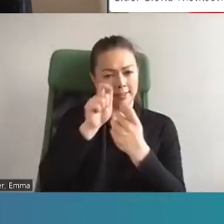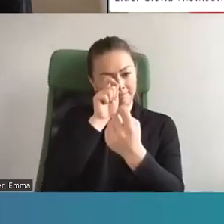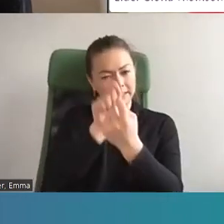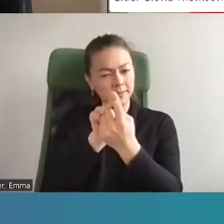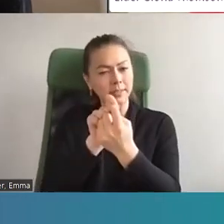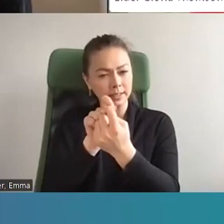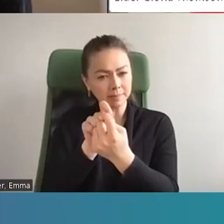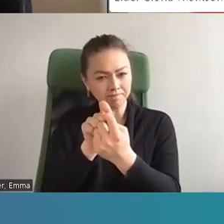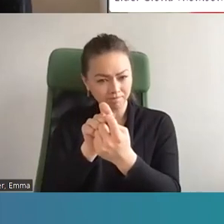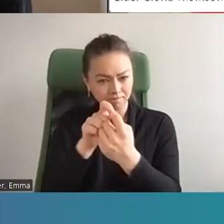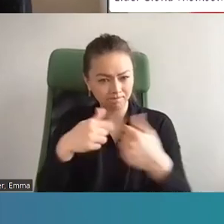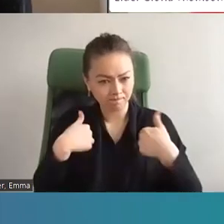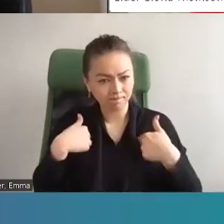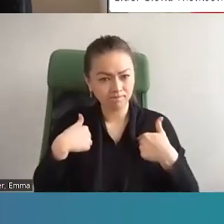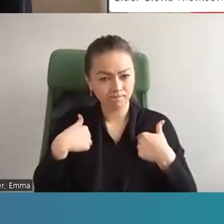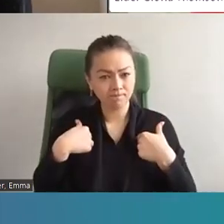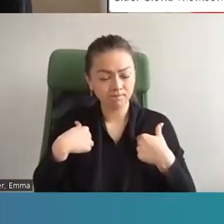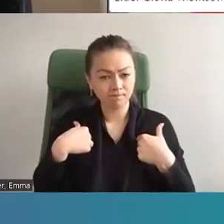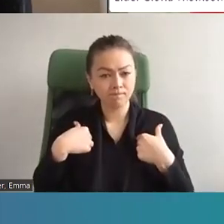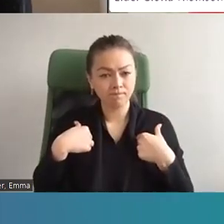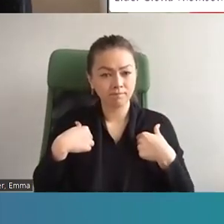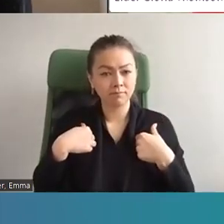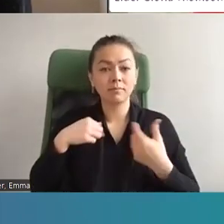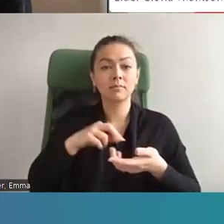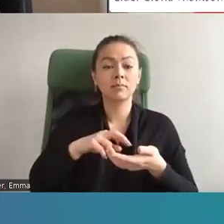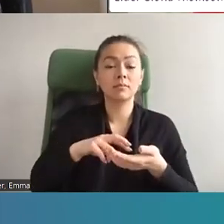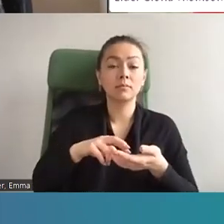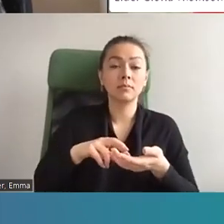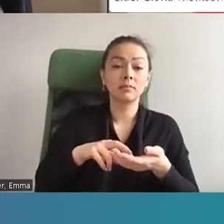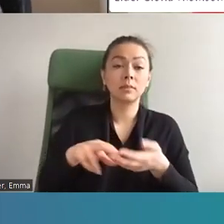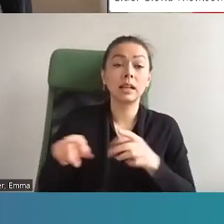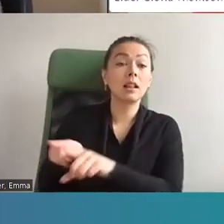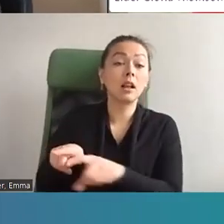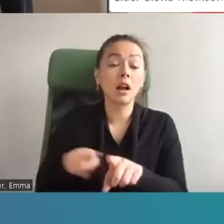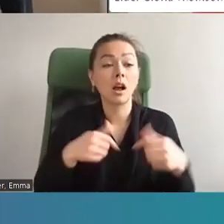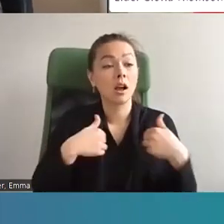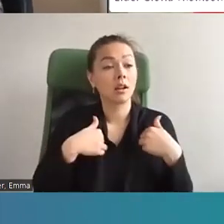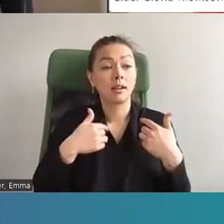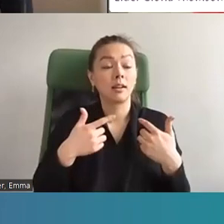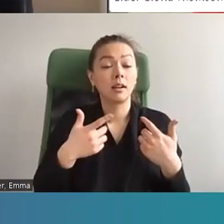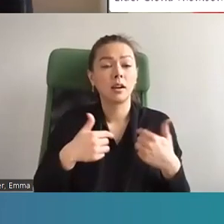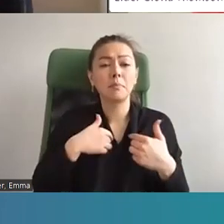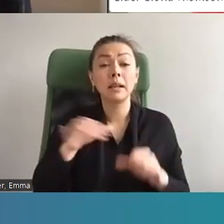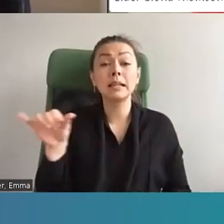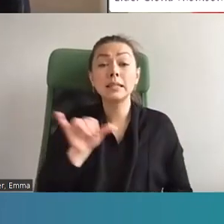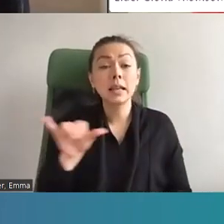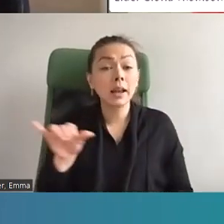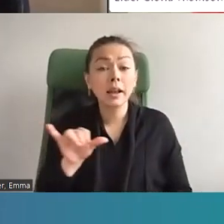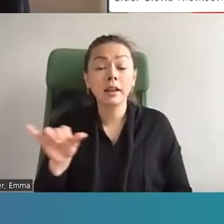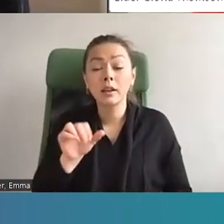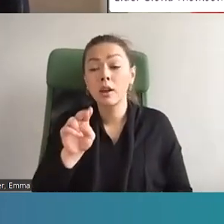Certainly nothing like the Thanksgiving address that Elder Norma gave us.